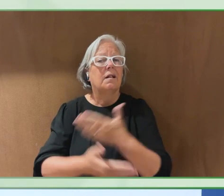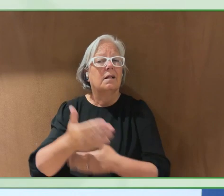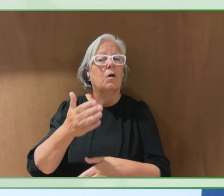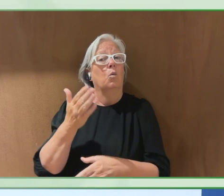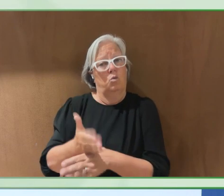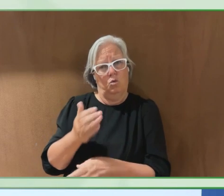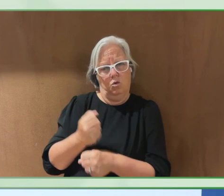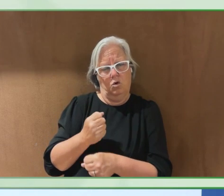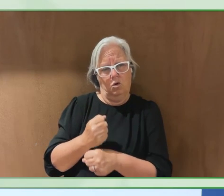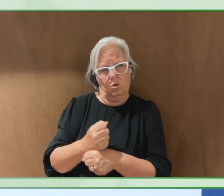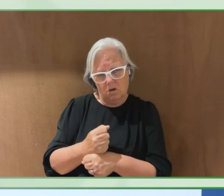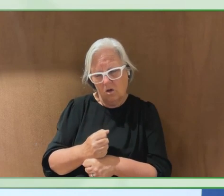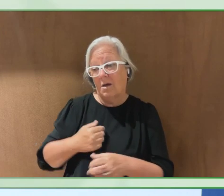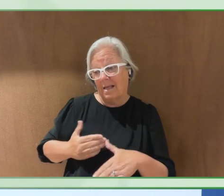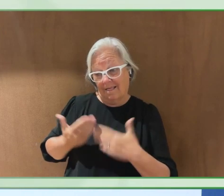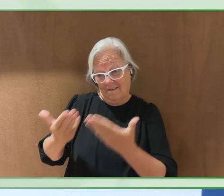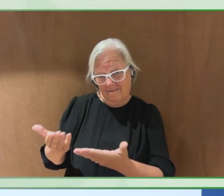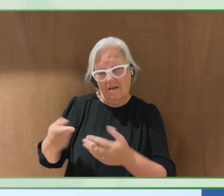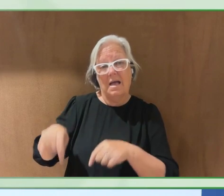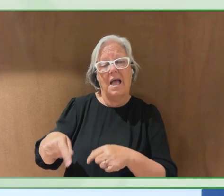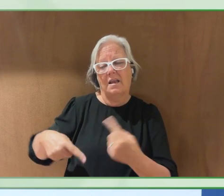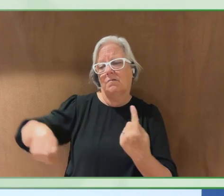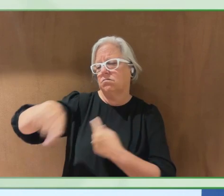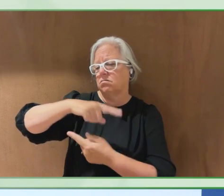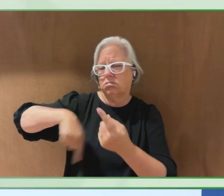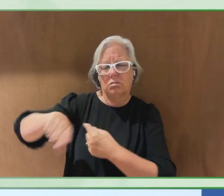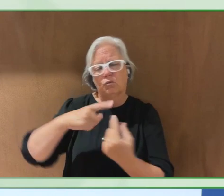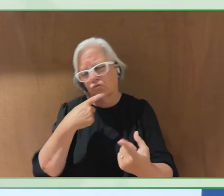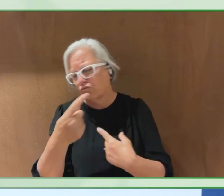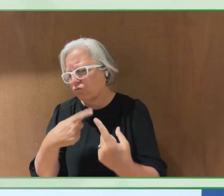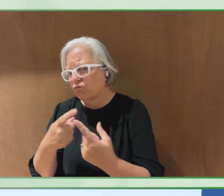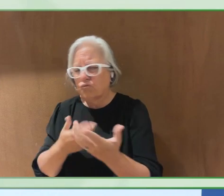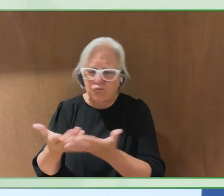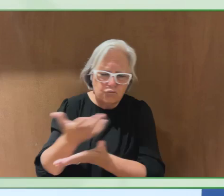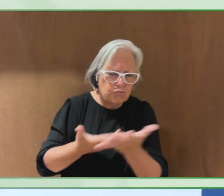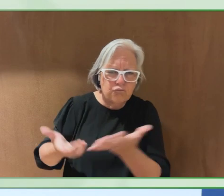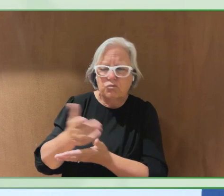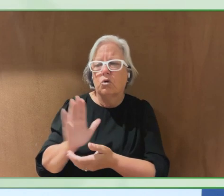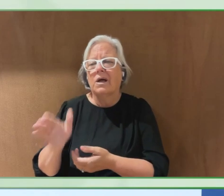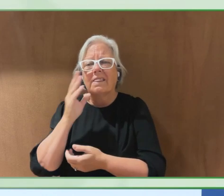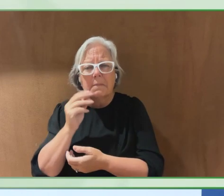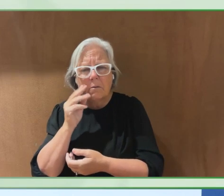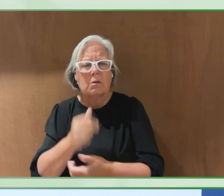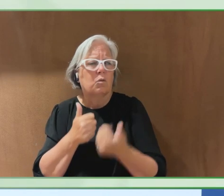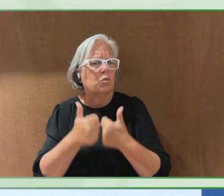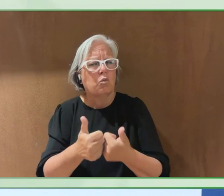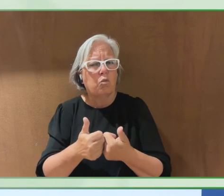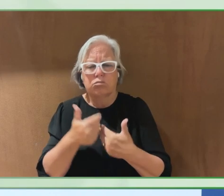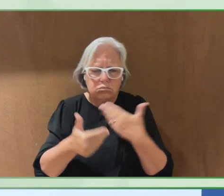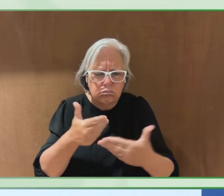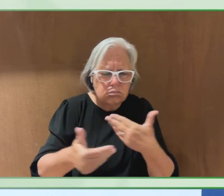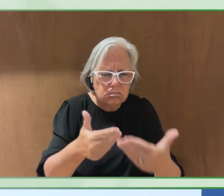space when we can discuss and we exchange experiences, good practices, and look for solutions, new